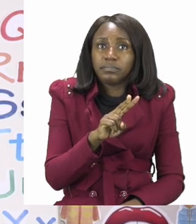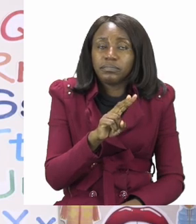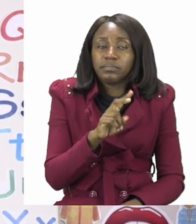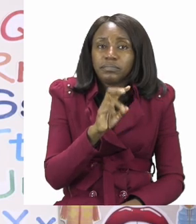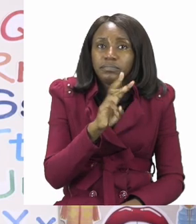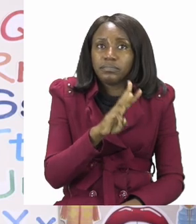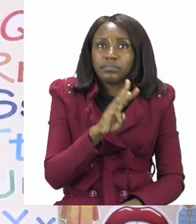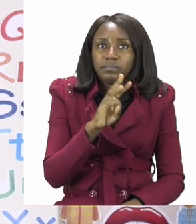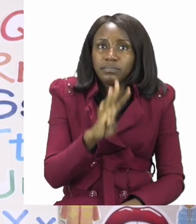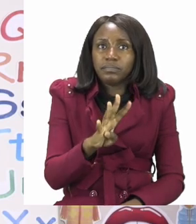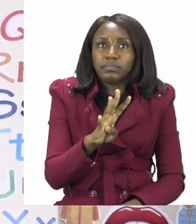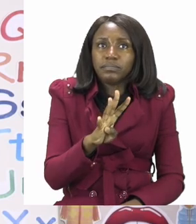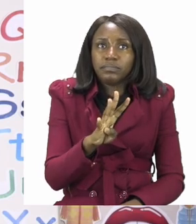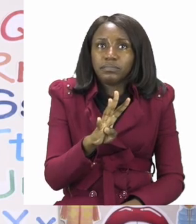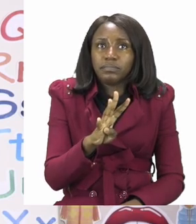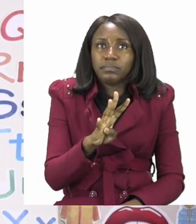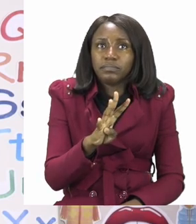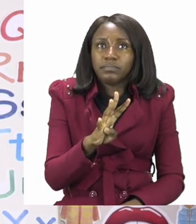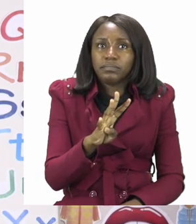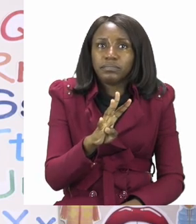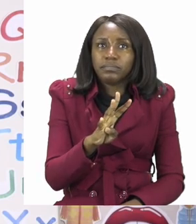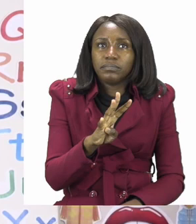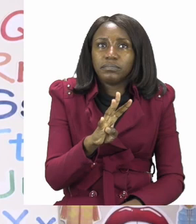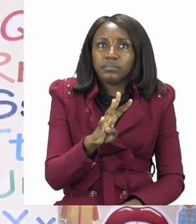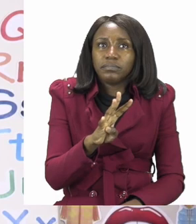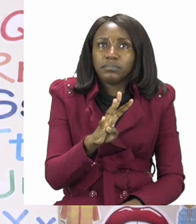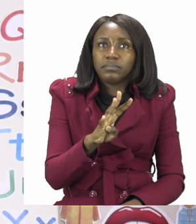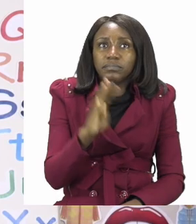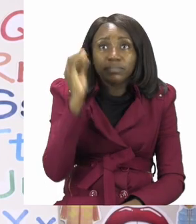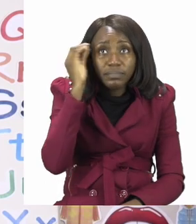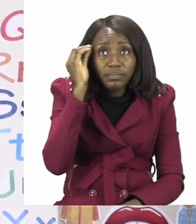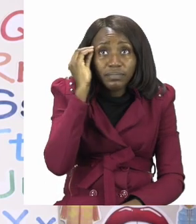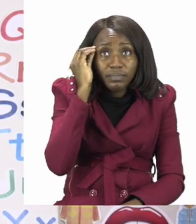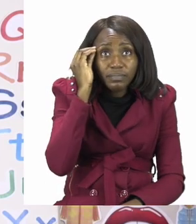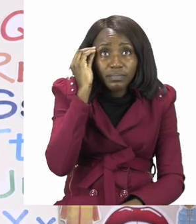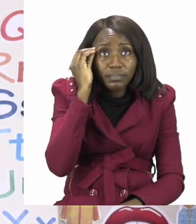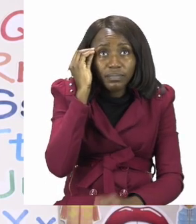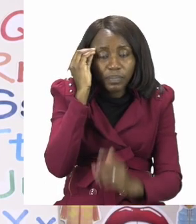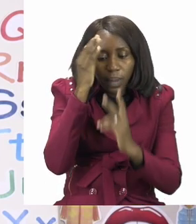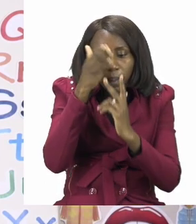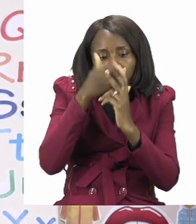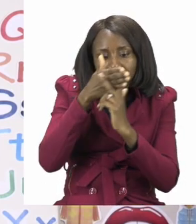3, 4. So we know that we have 2.